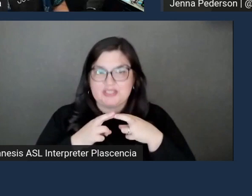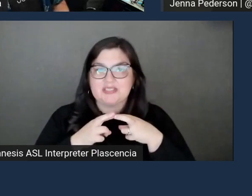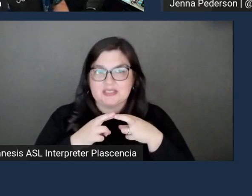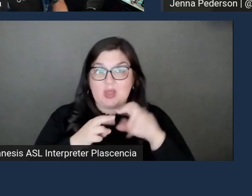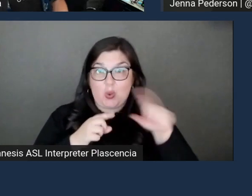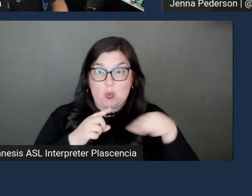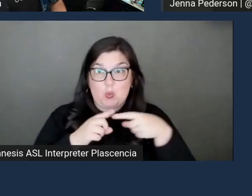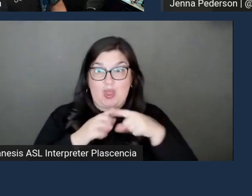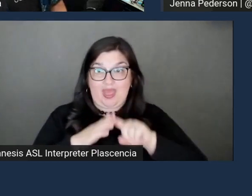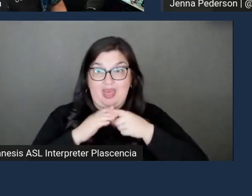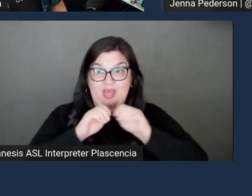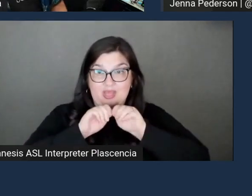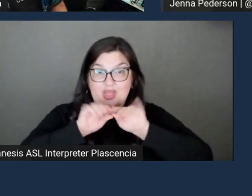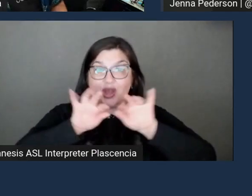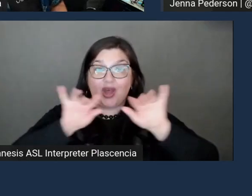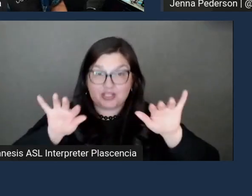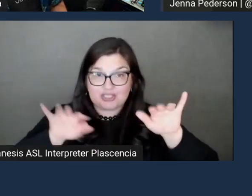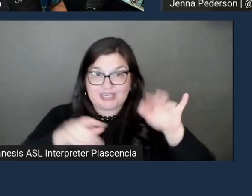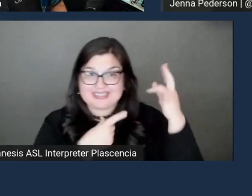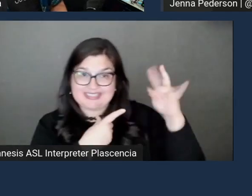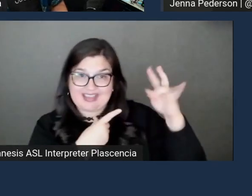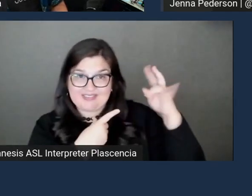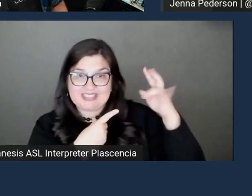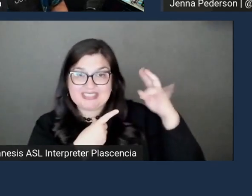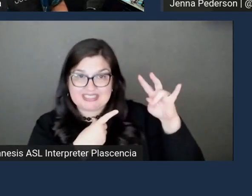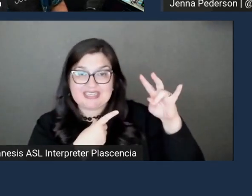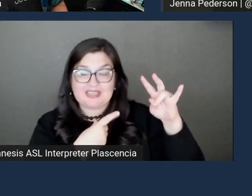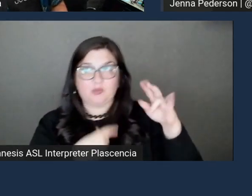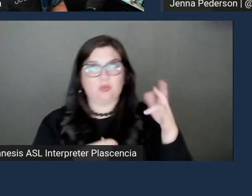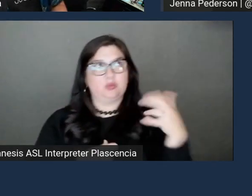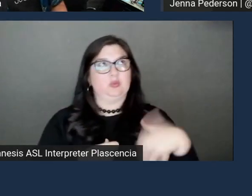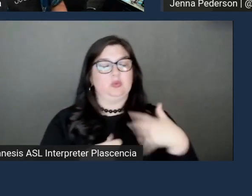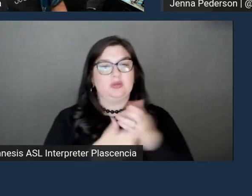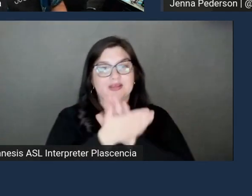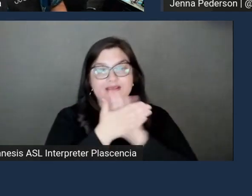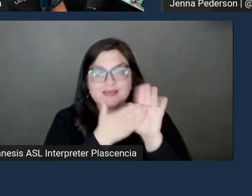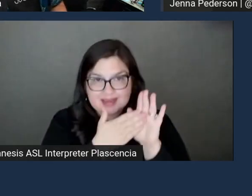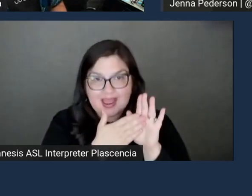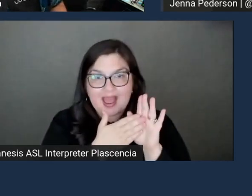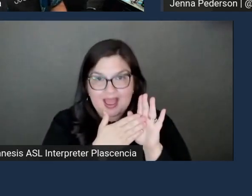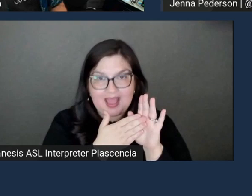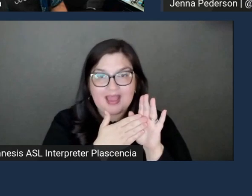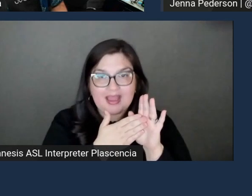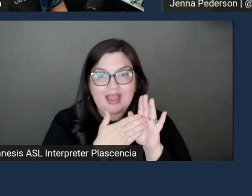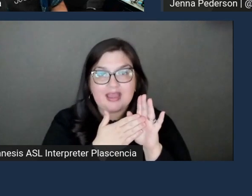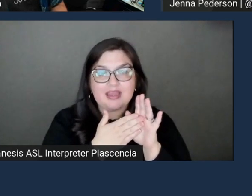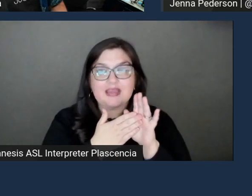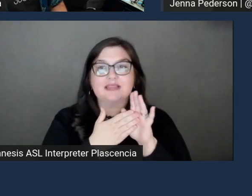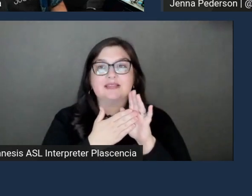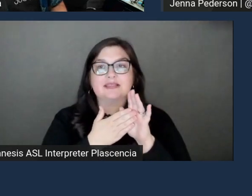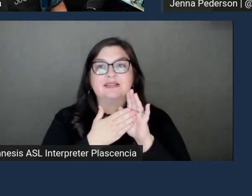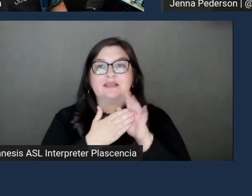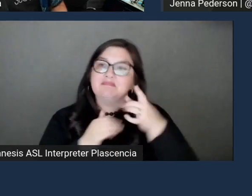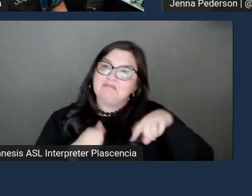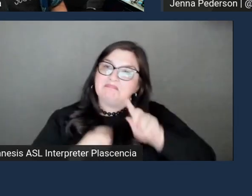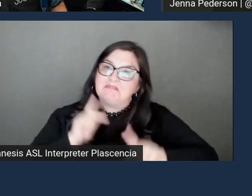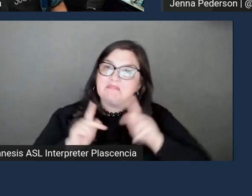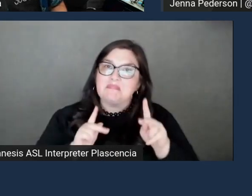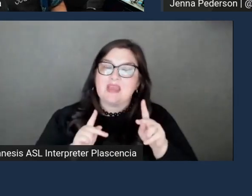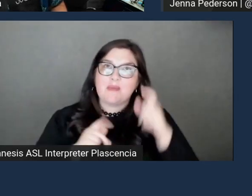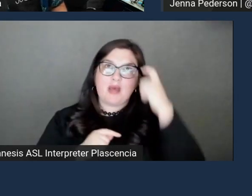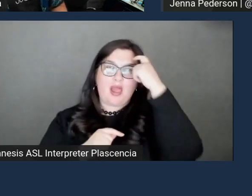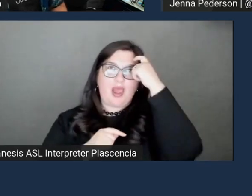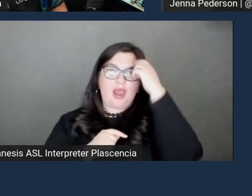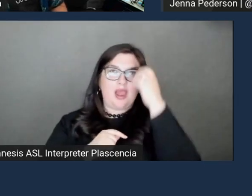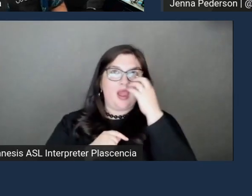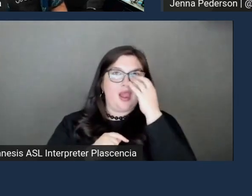it's quite pervasive across AWS, which is really, really nice. I think we'll find that will make people's kind of brains start ticking about,